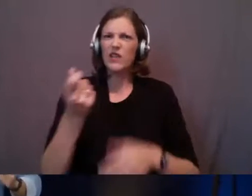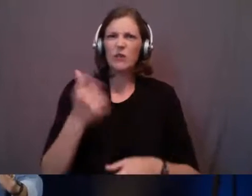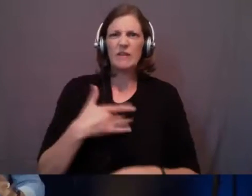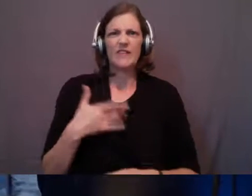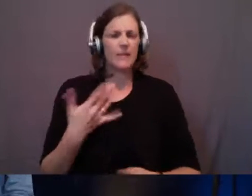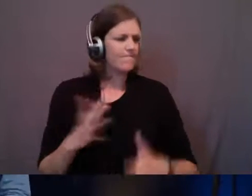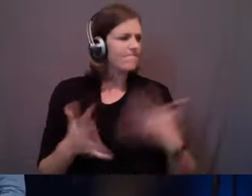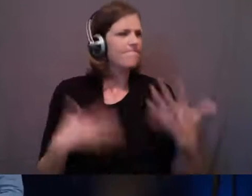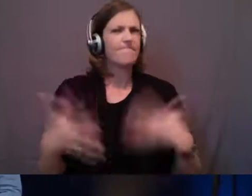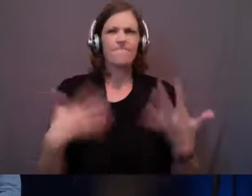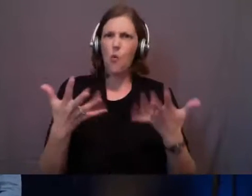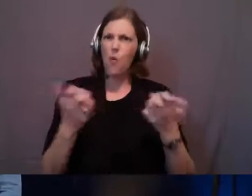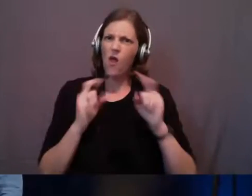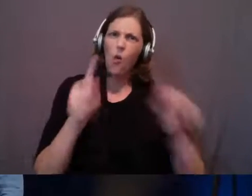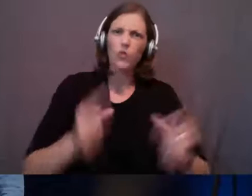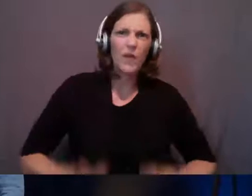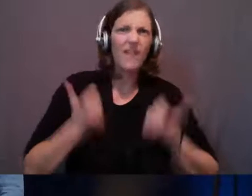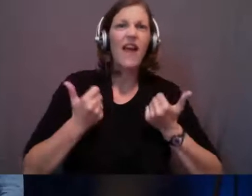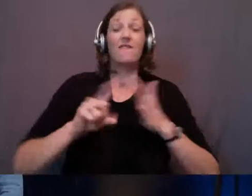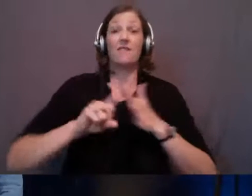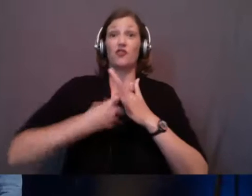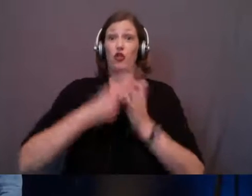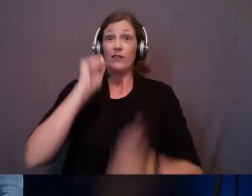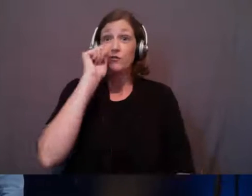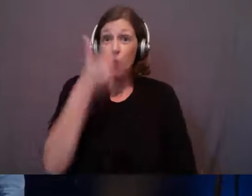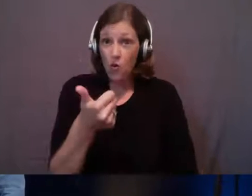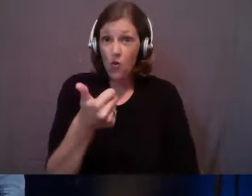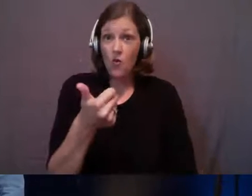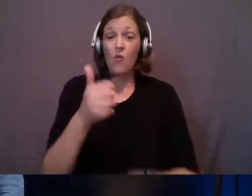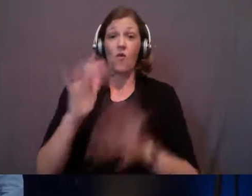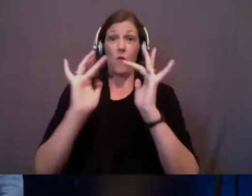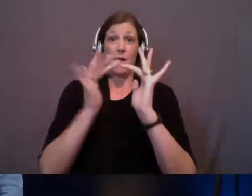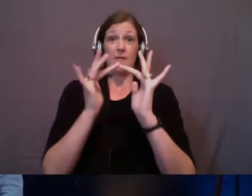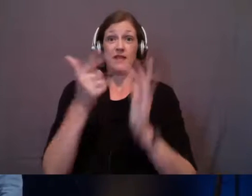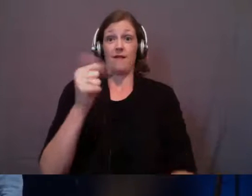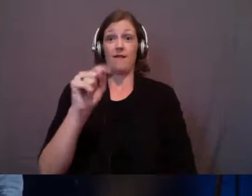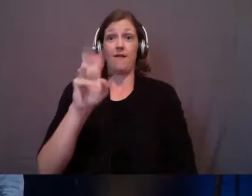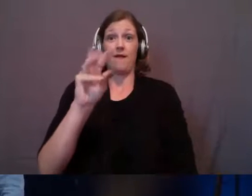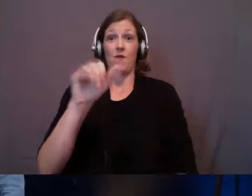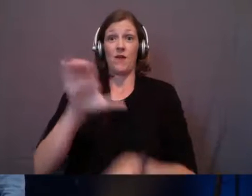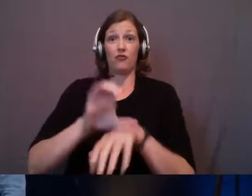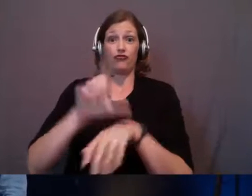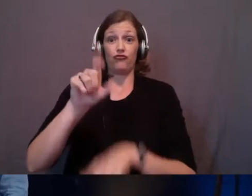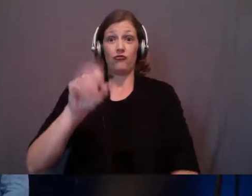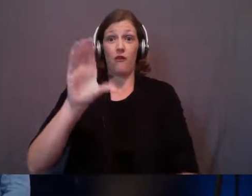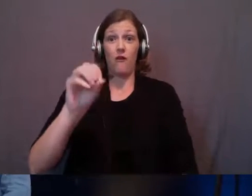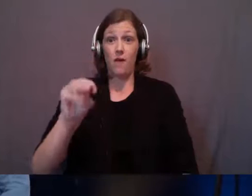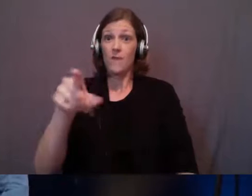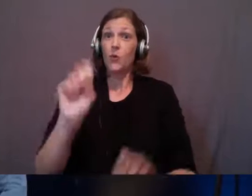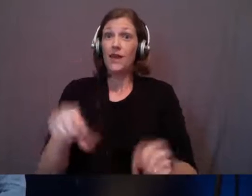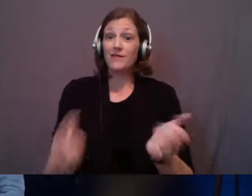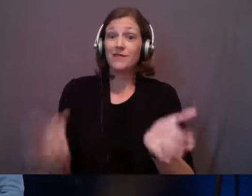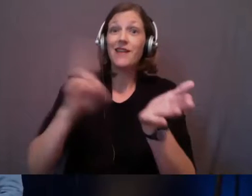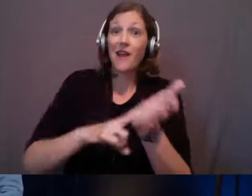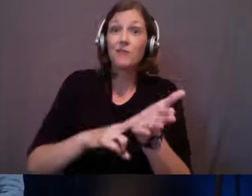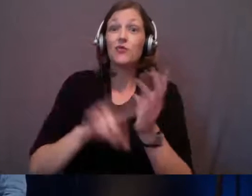like to go to a live recording starting tomorrow on our website, gatewaychurch.com, you can sign up to attend a live recording. Seating